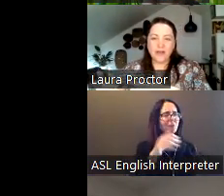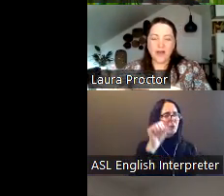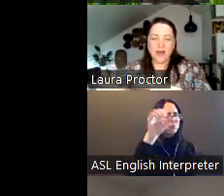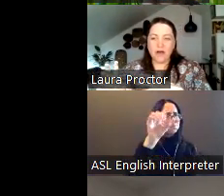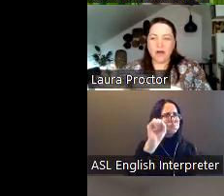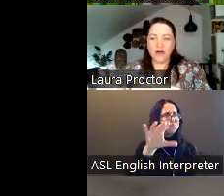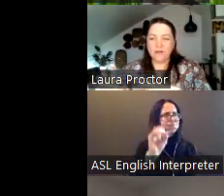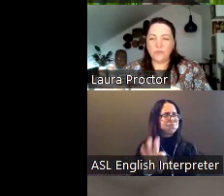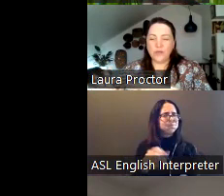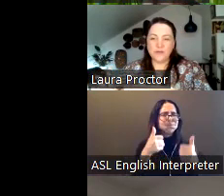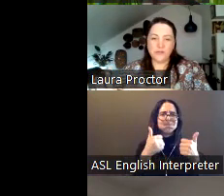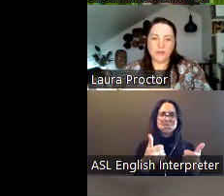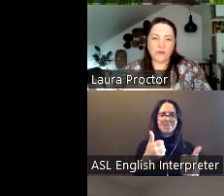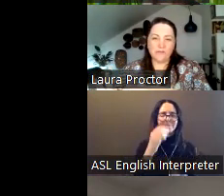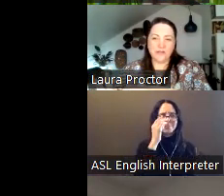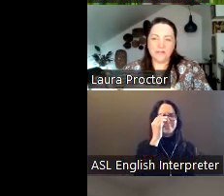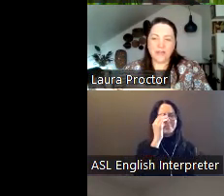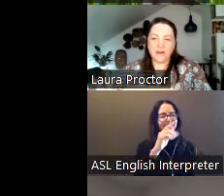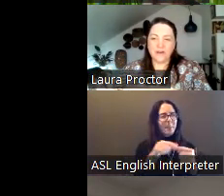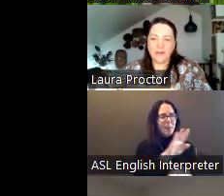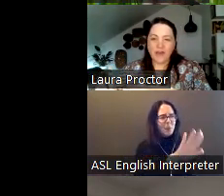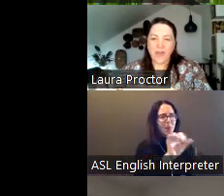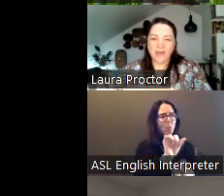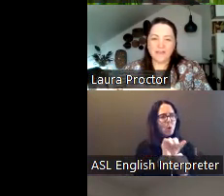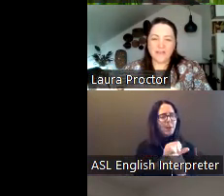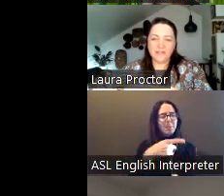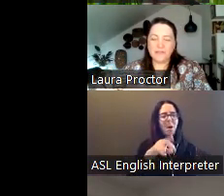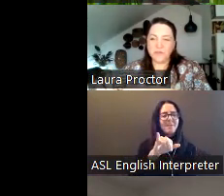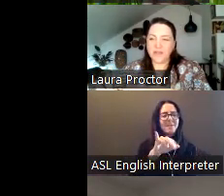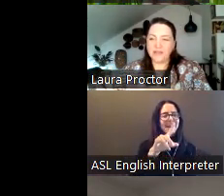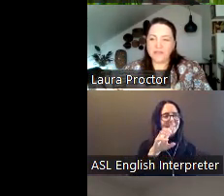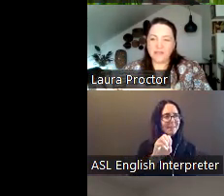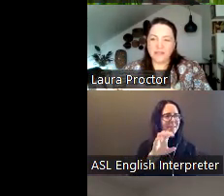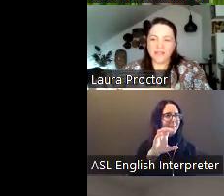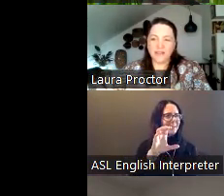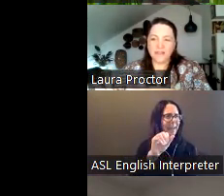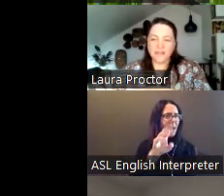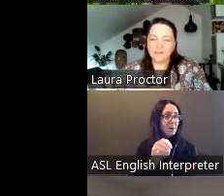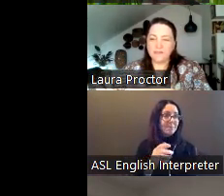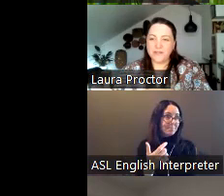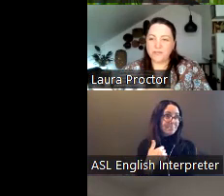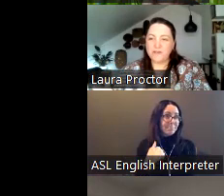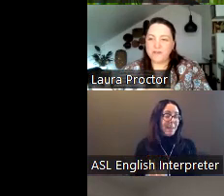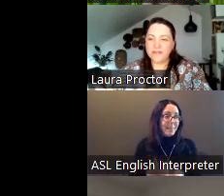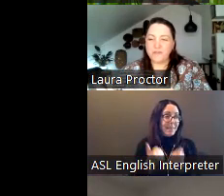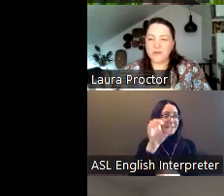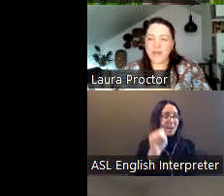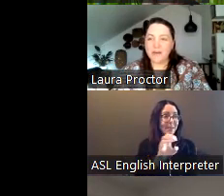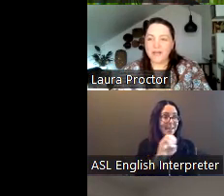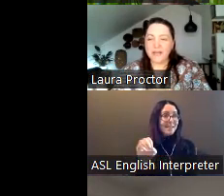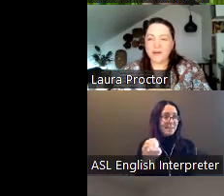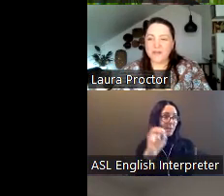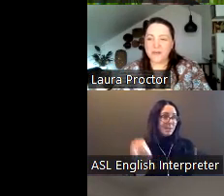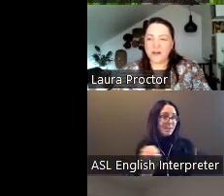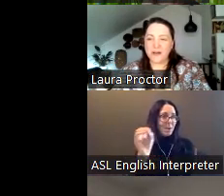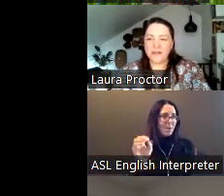information on what you're doing at Providence Care. As an individual that lives in the southeast of this province, I'm always